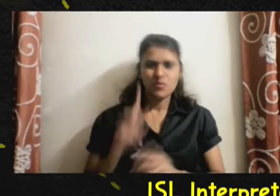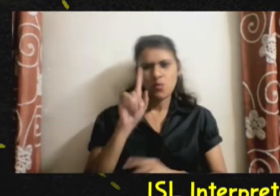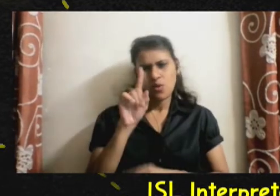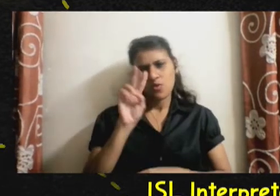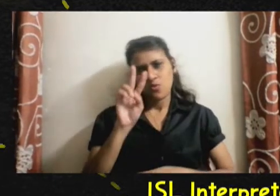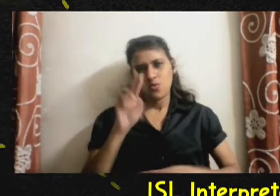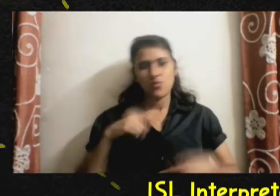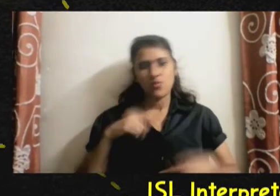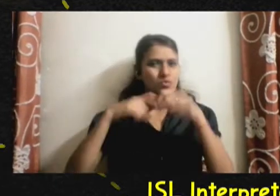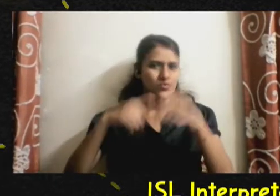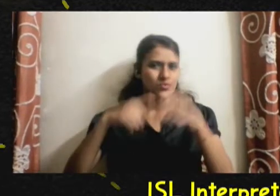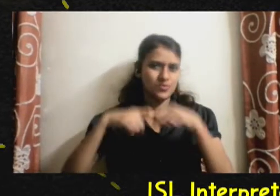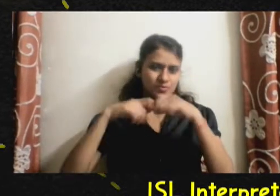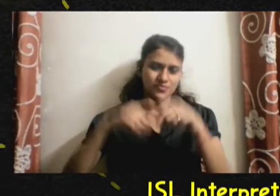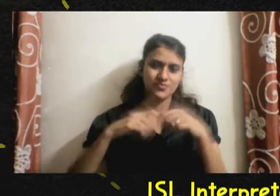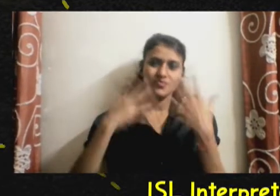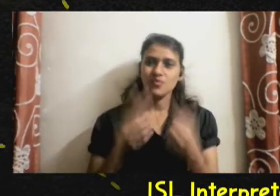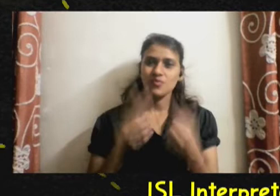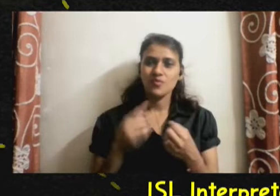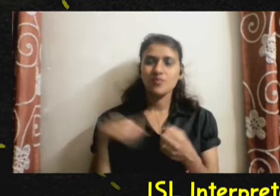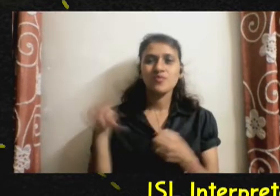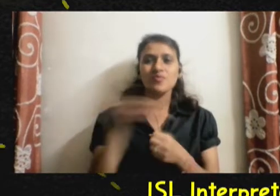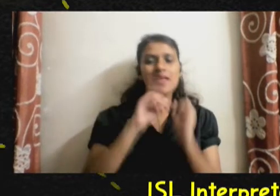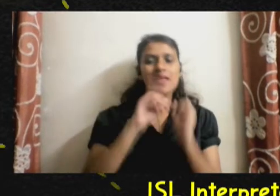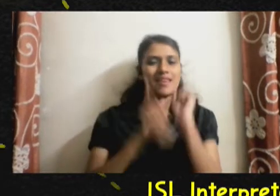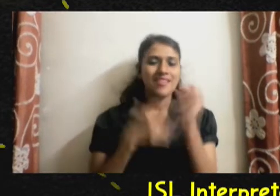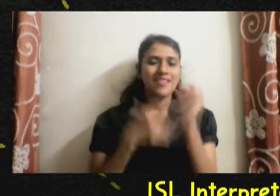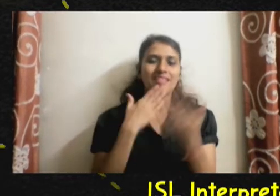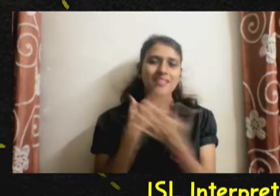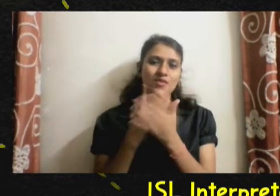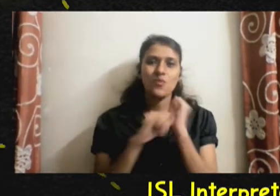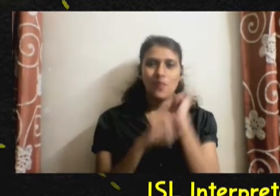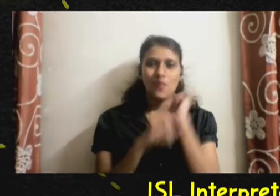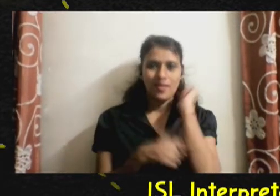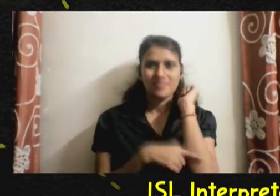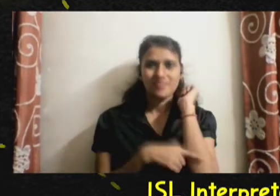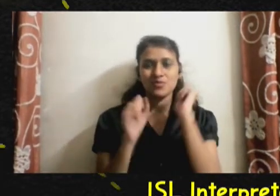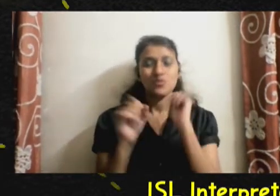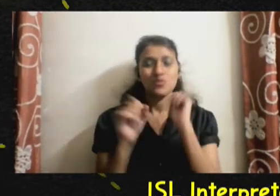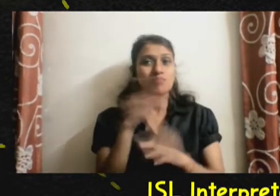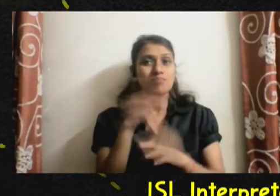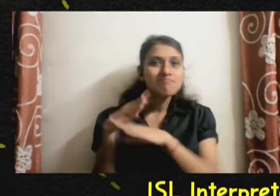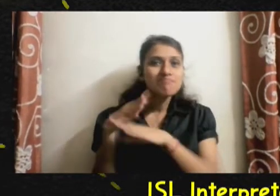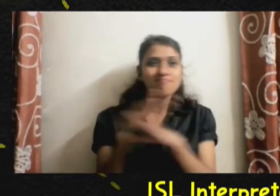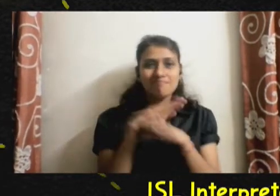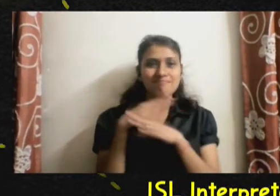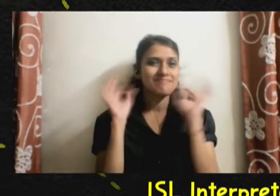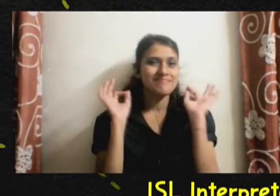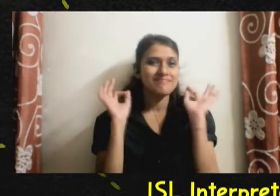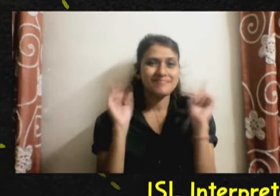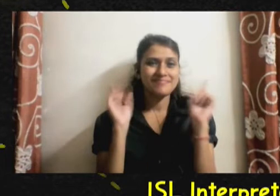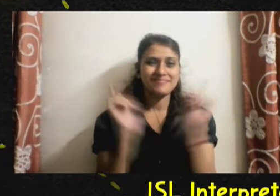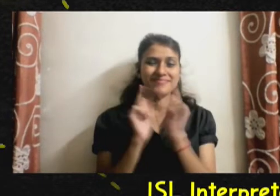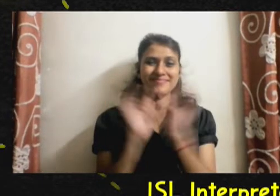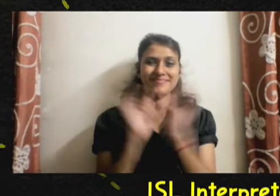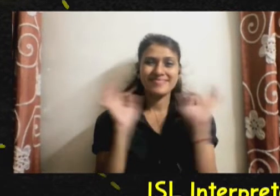and I will, of course, thank you all later for your wonderful, wonderful moments of sharing in a little bit. But